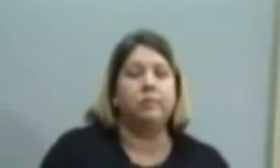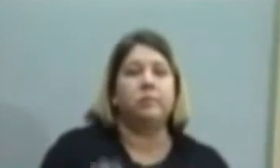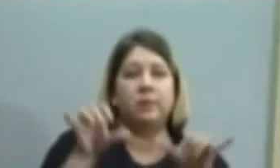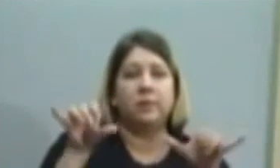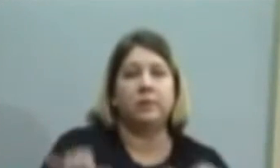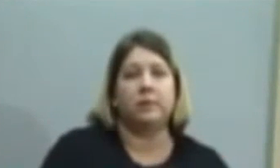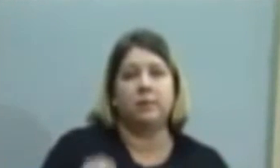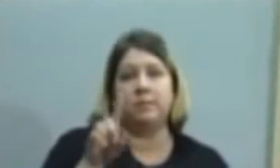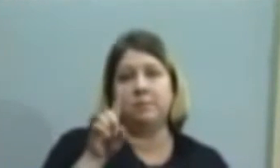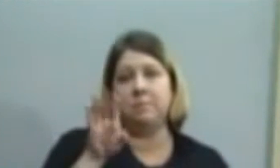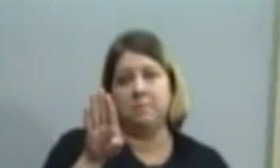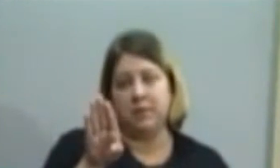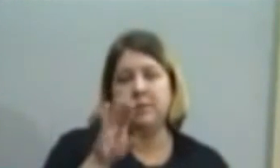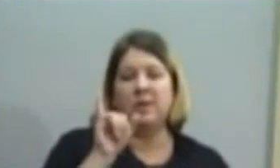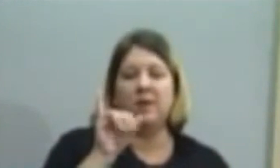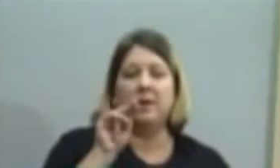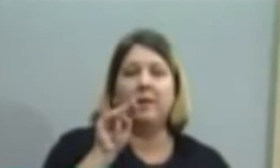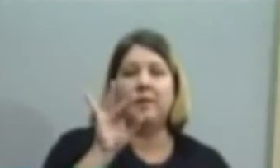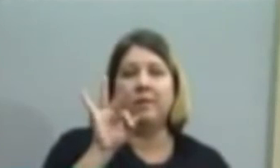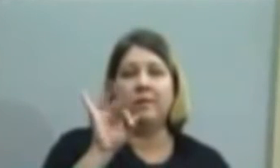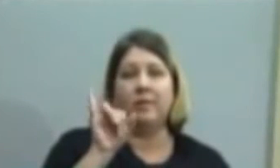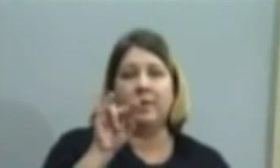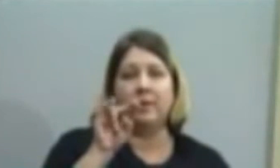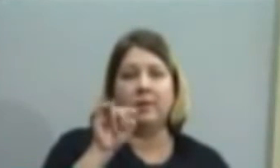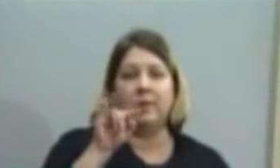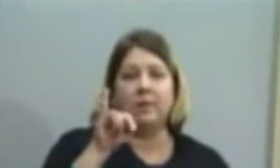same database into Infinite Campus.